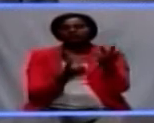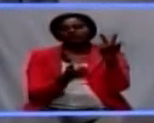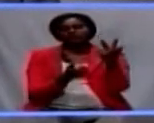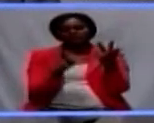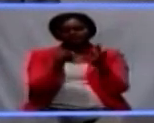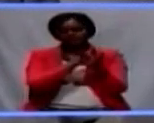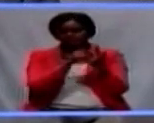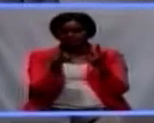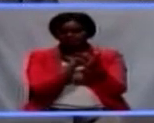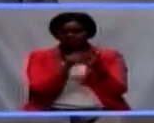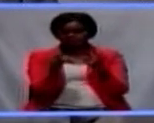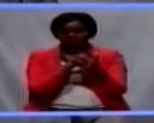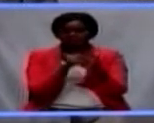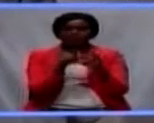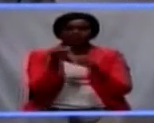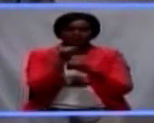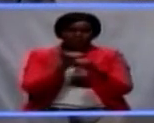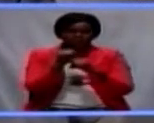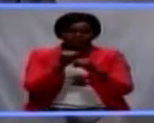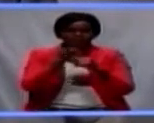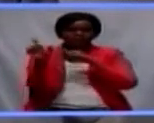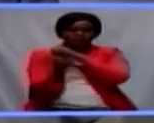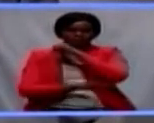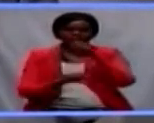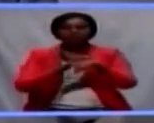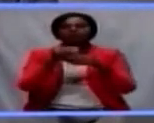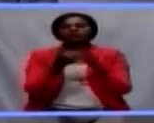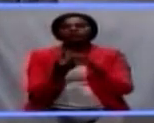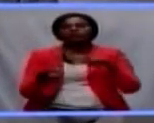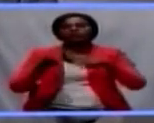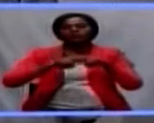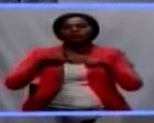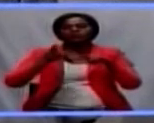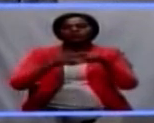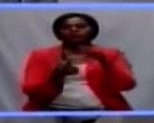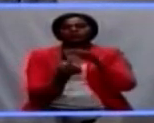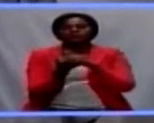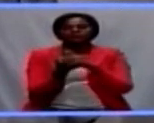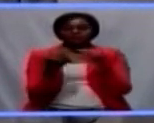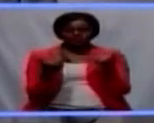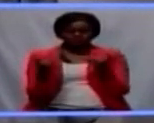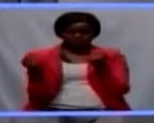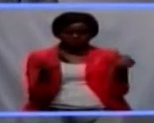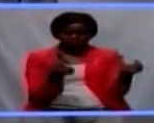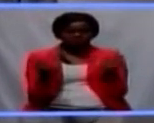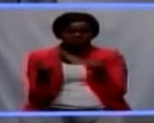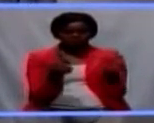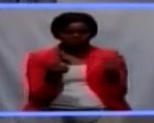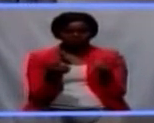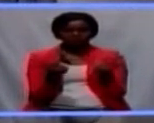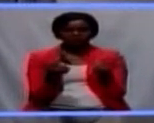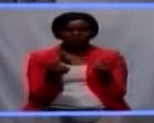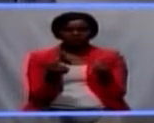circumstances, interest and penalties accumulate. So the situation got to an extent